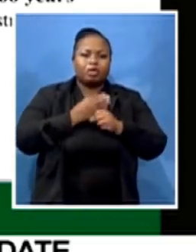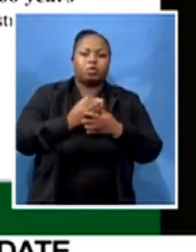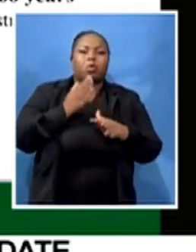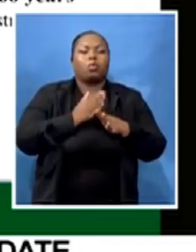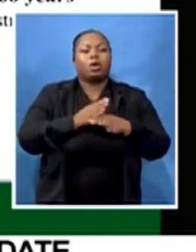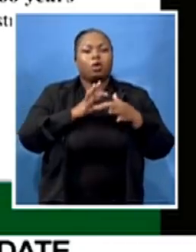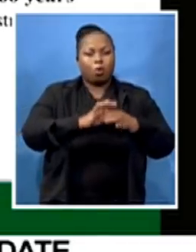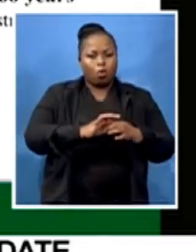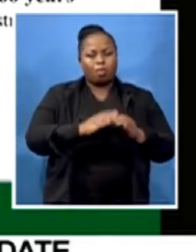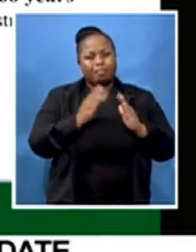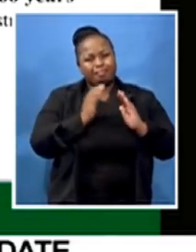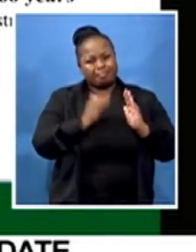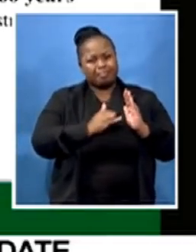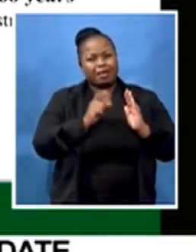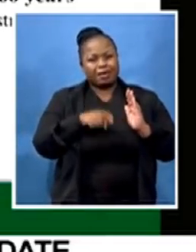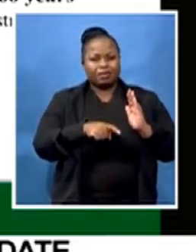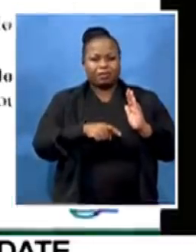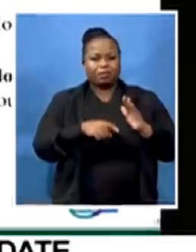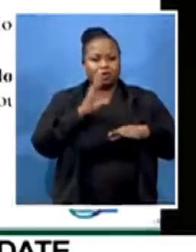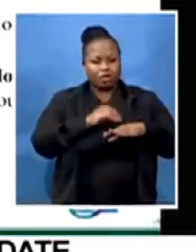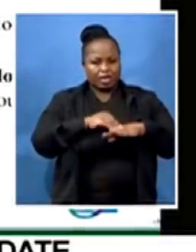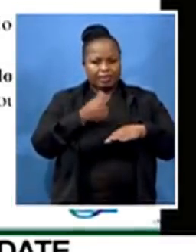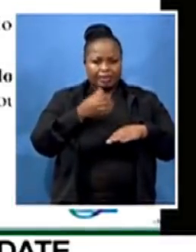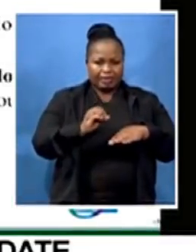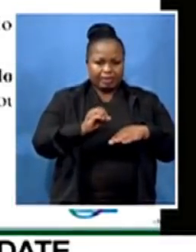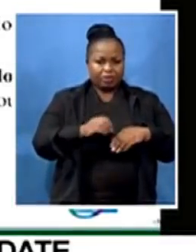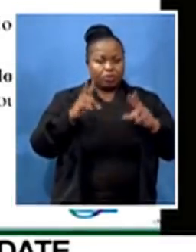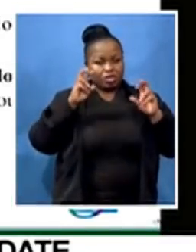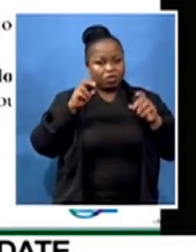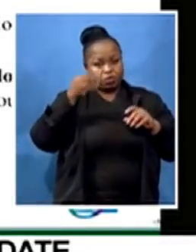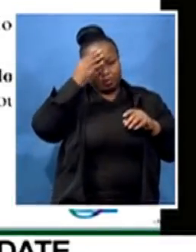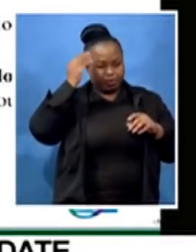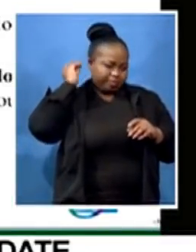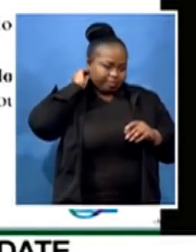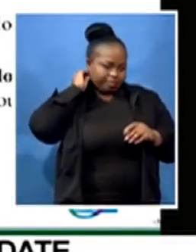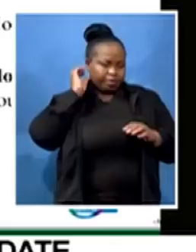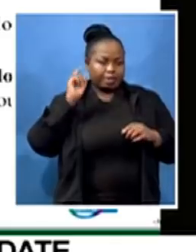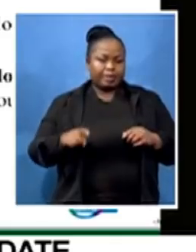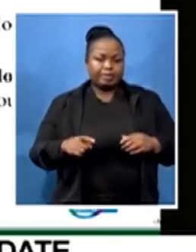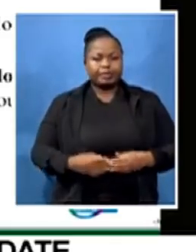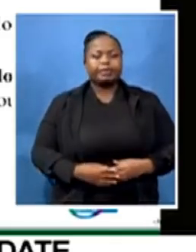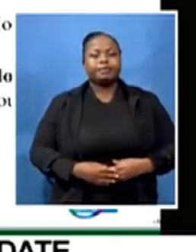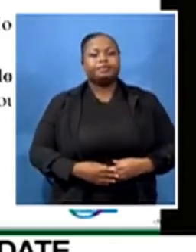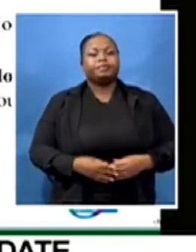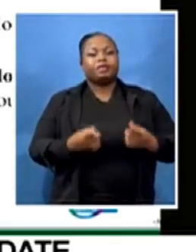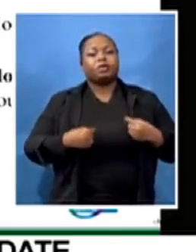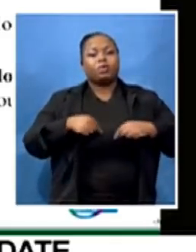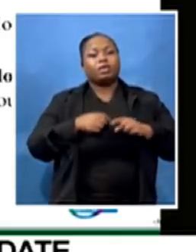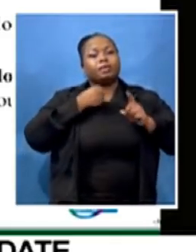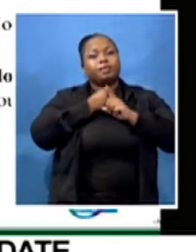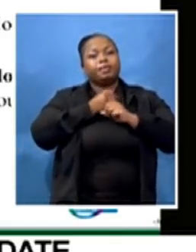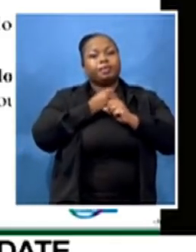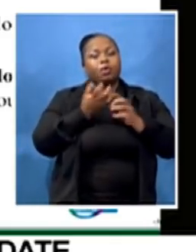an issue that we have to keep in mind as we move on. So we have advocated for a district level alert system and